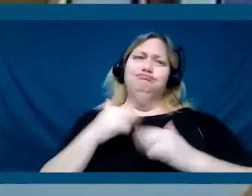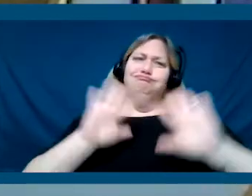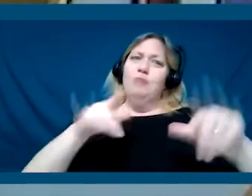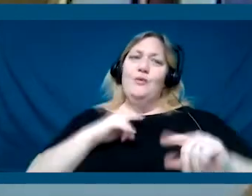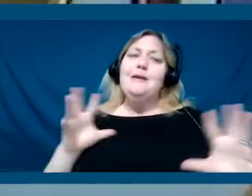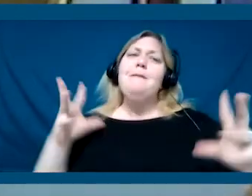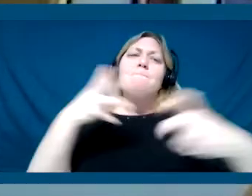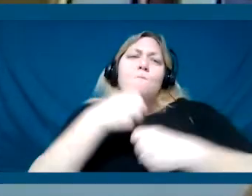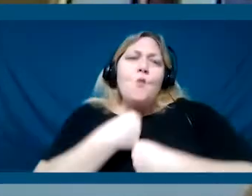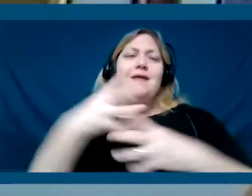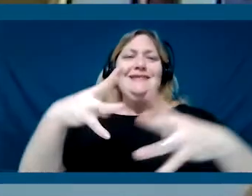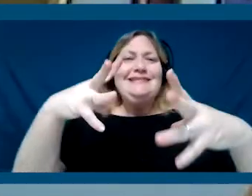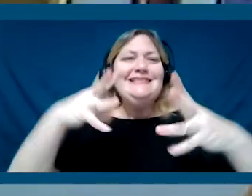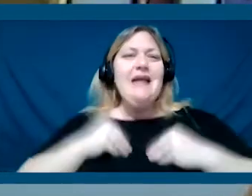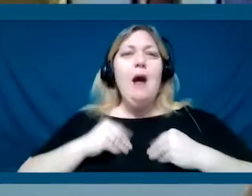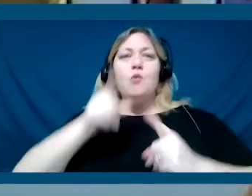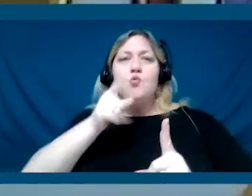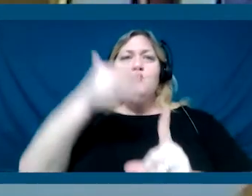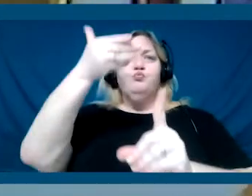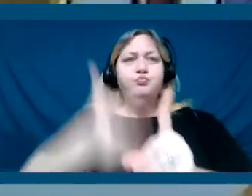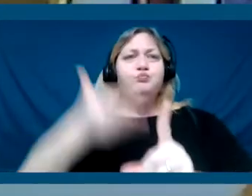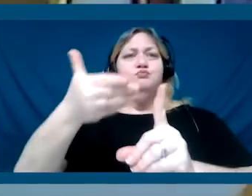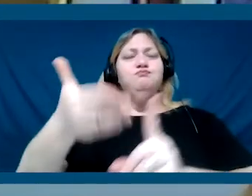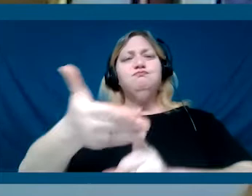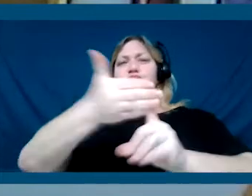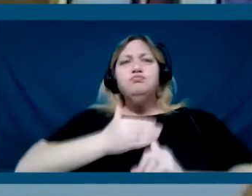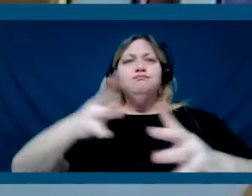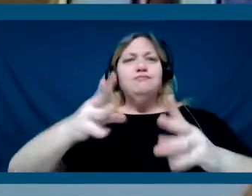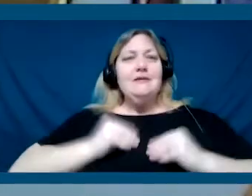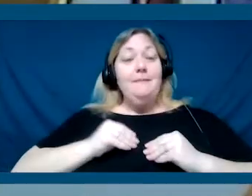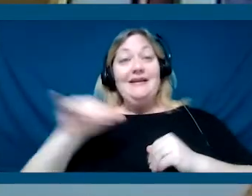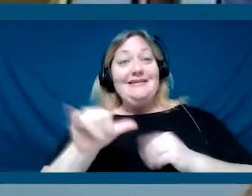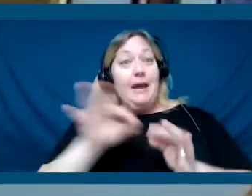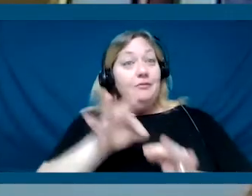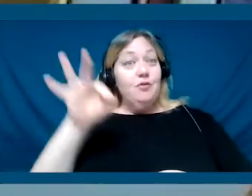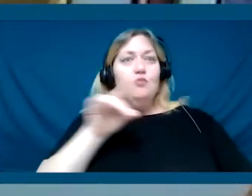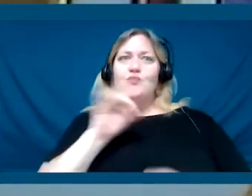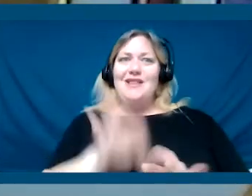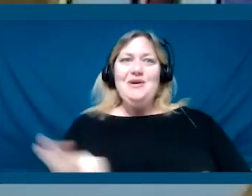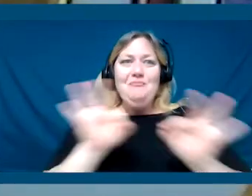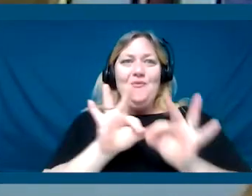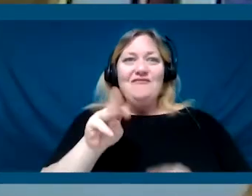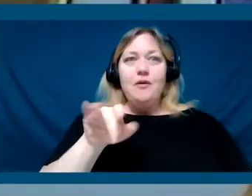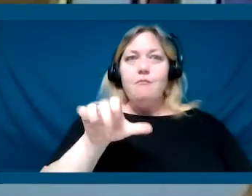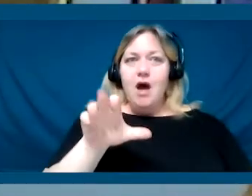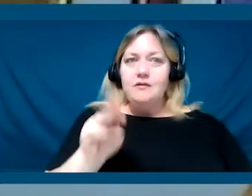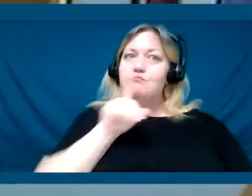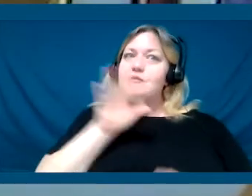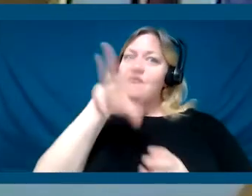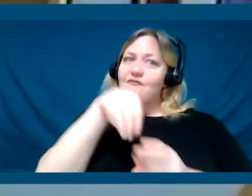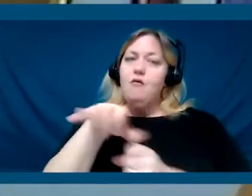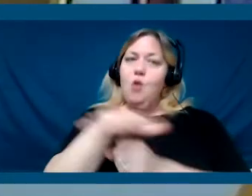embrace and accept everyone for who they are. In this same spirit, it is very important for Muslims to be involved in their